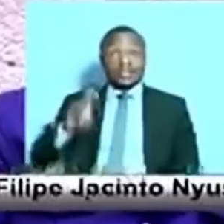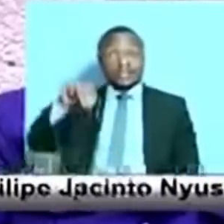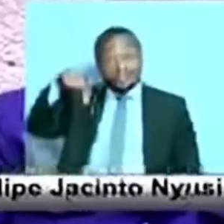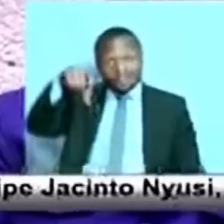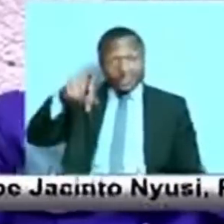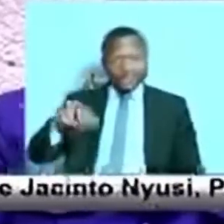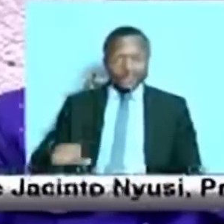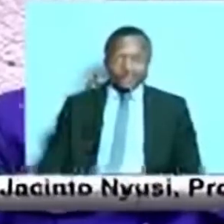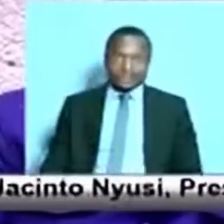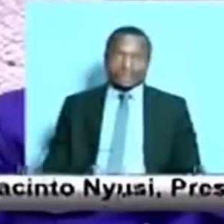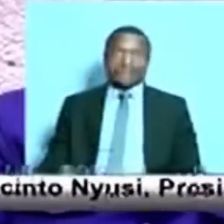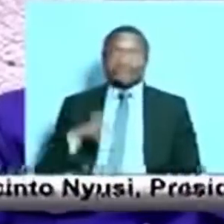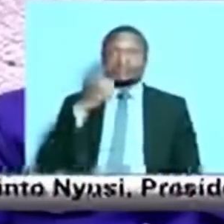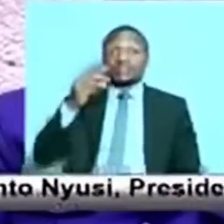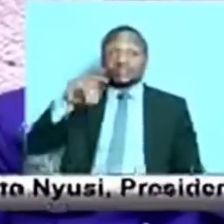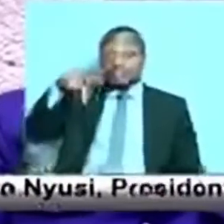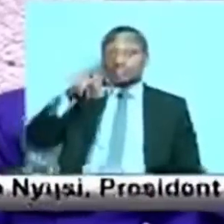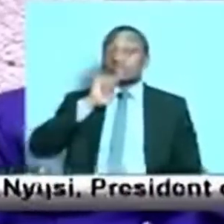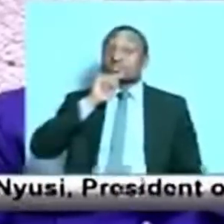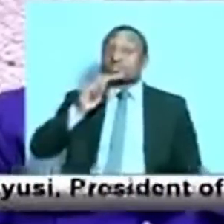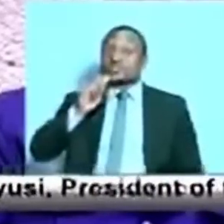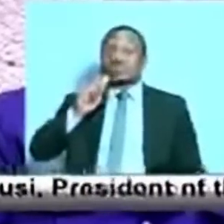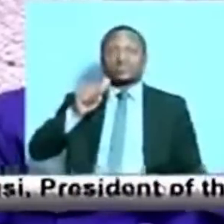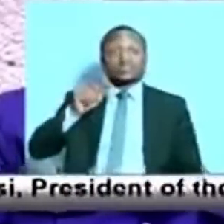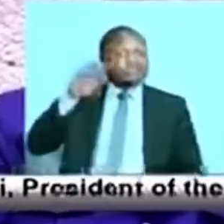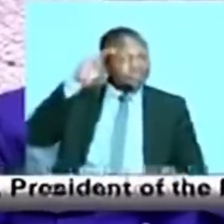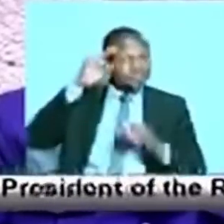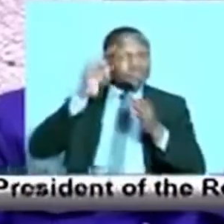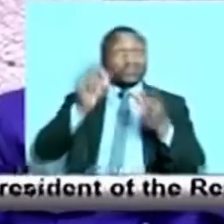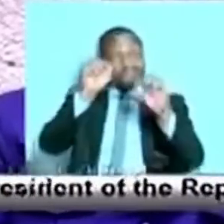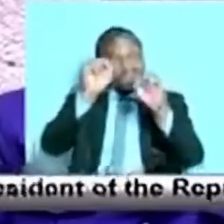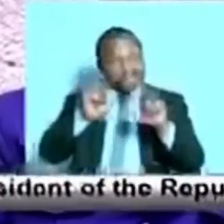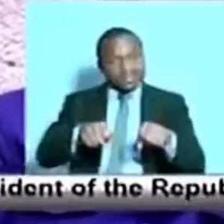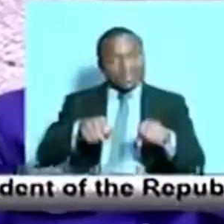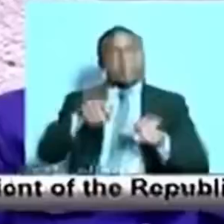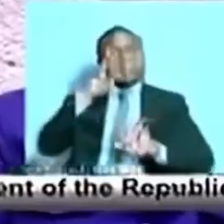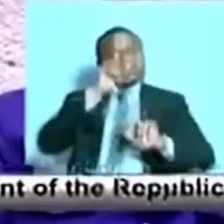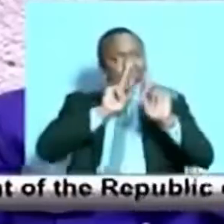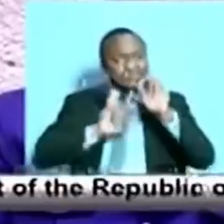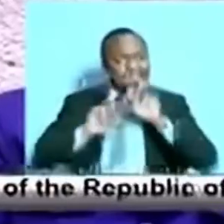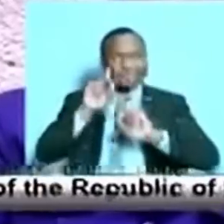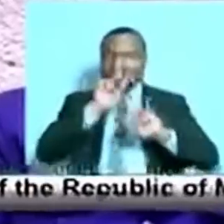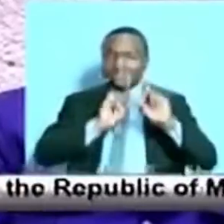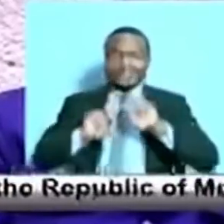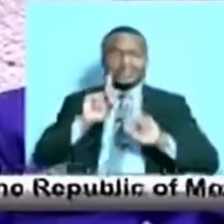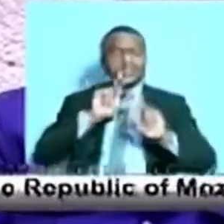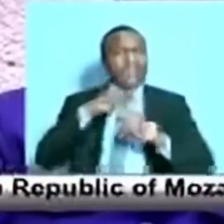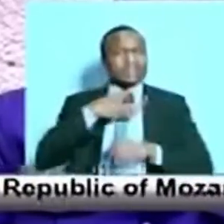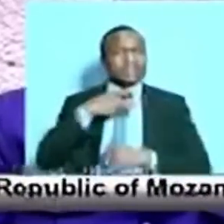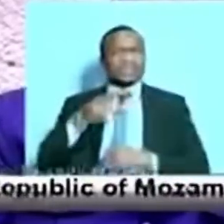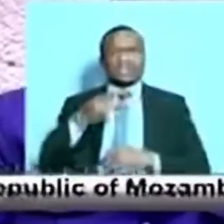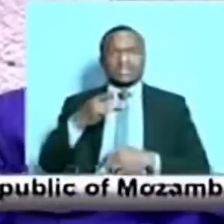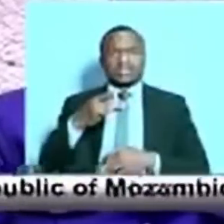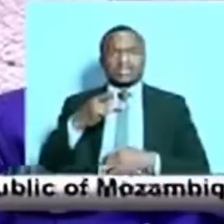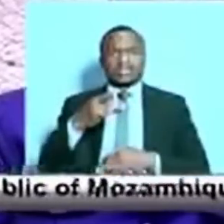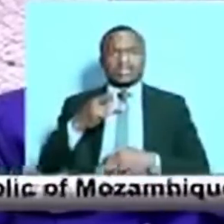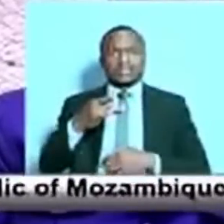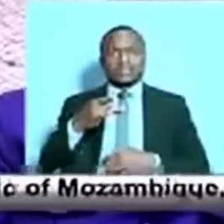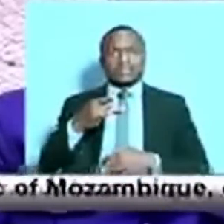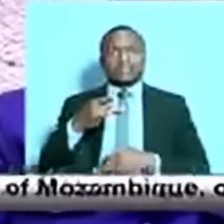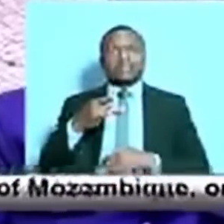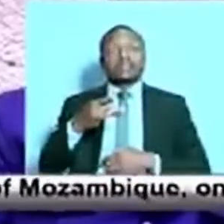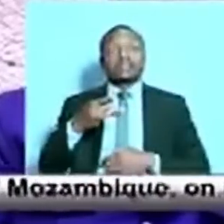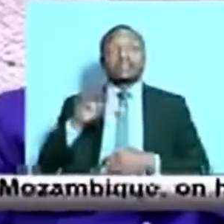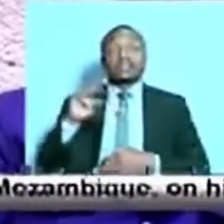MPs. I would say MP, not minister. That it can be channeled like the way the Moses MP who has been there for